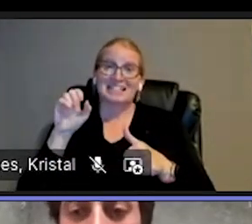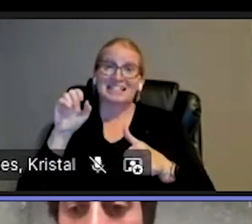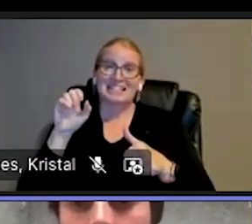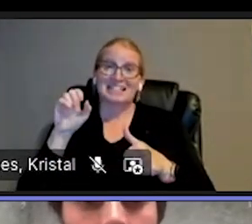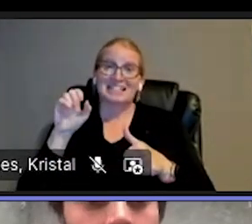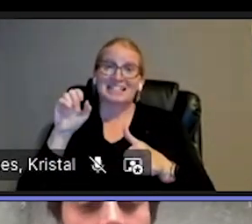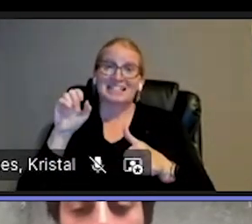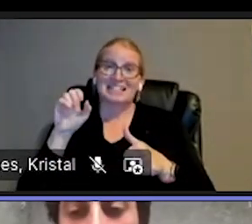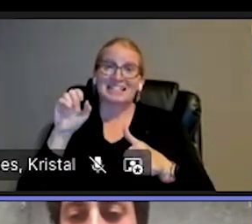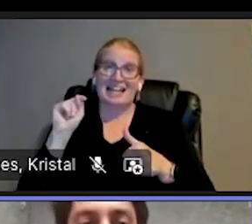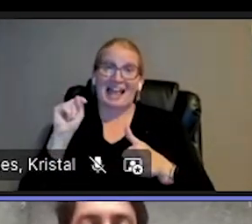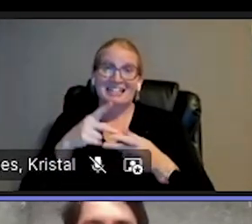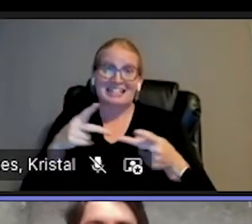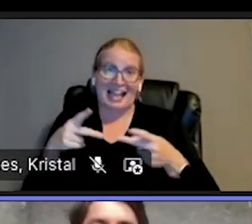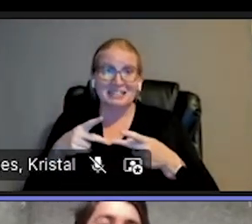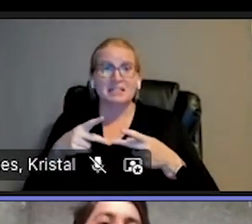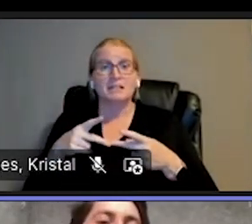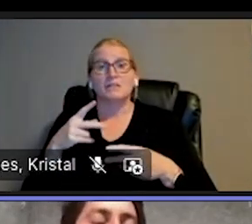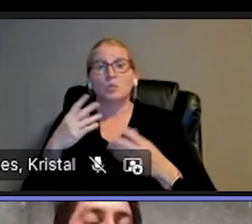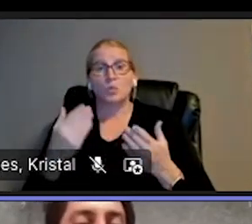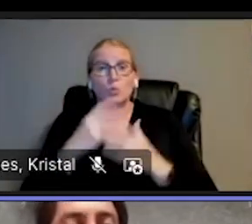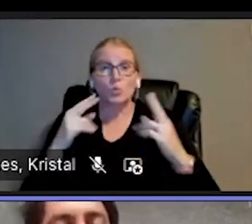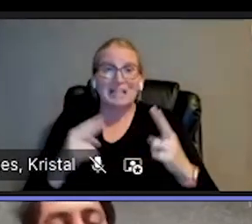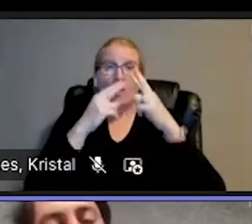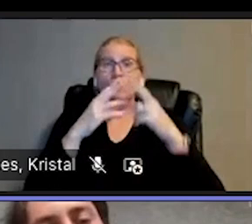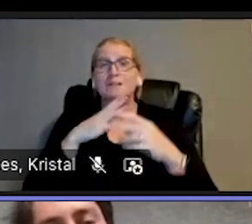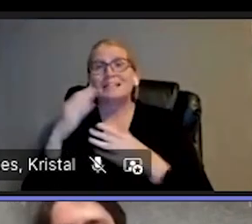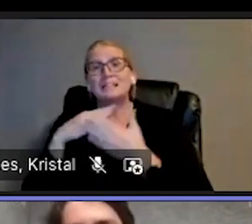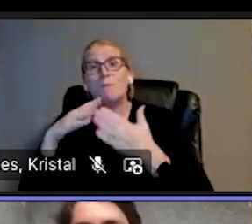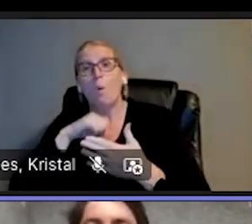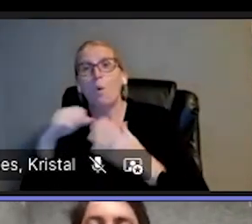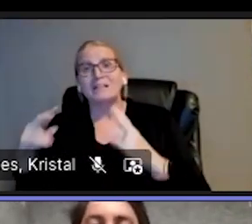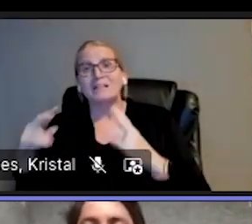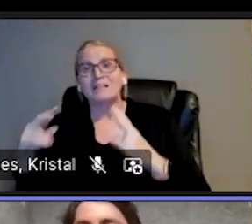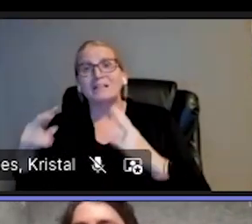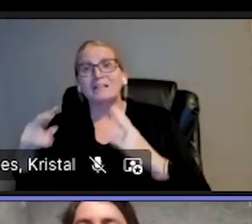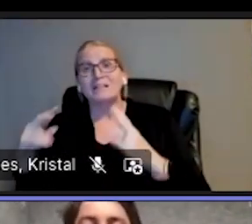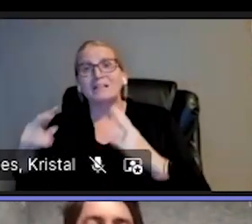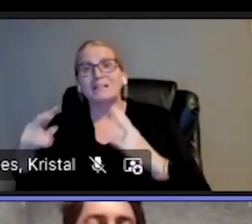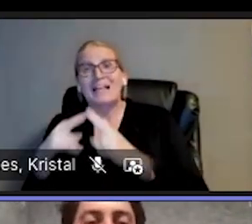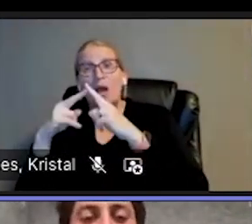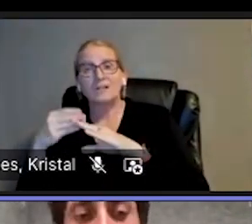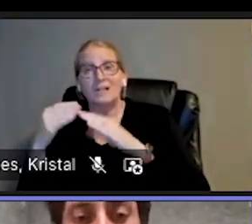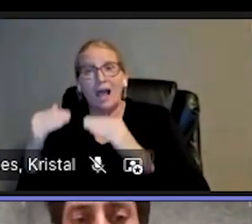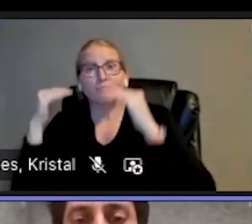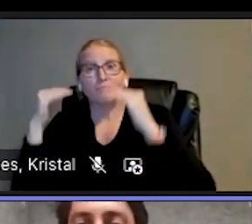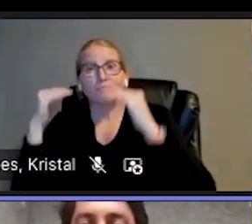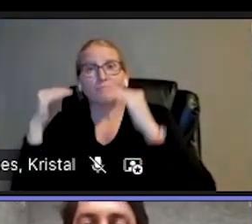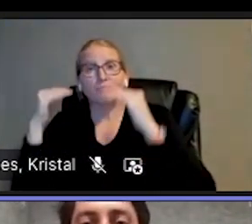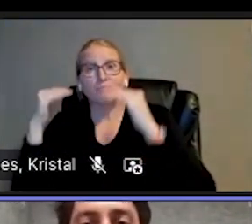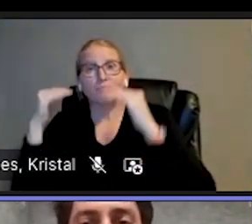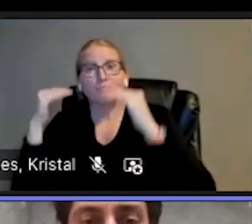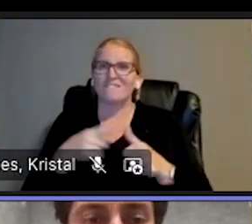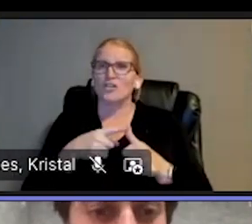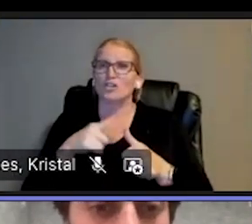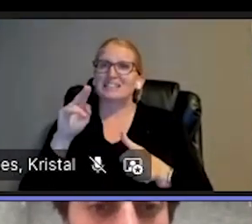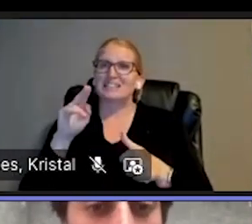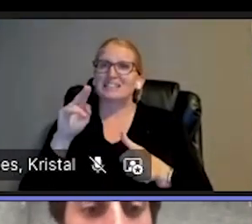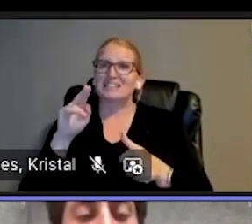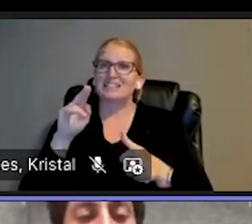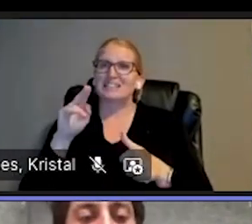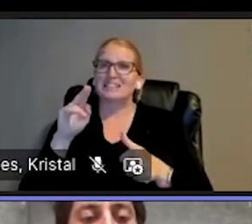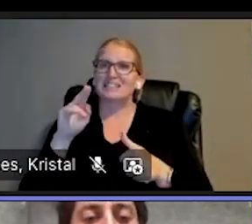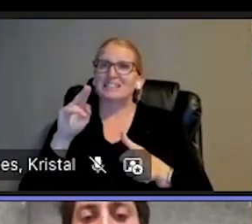obviously, for those who don't know, offers public safety priority and preemption networks and